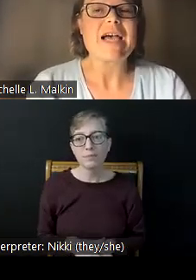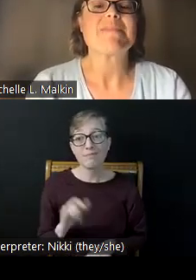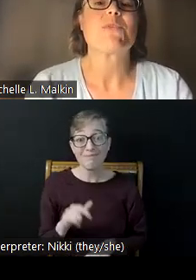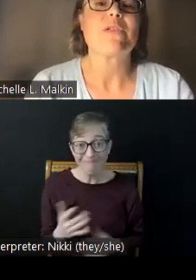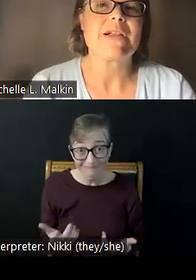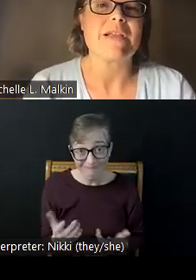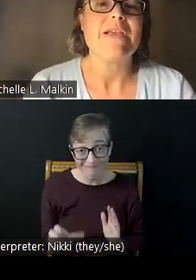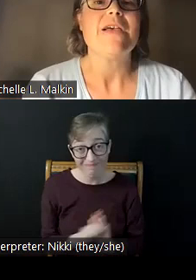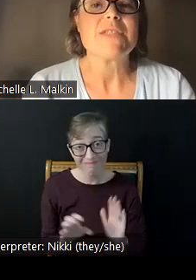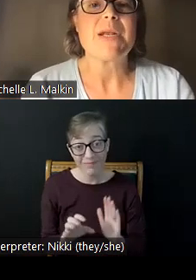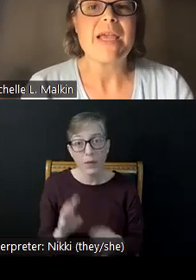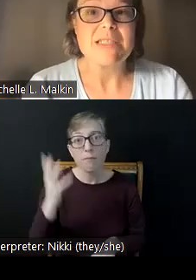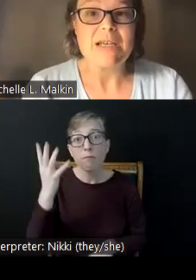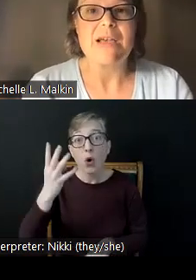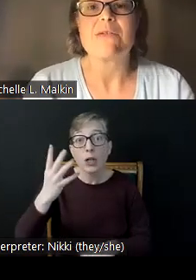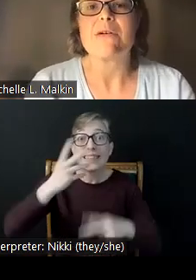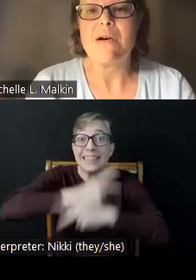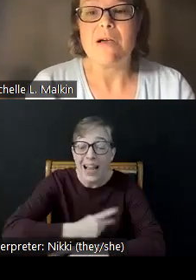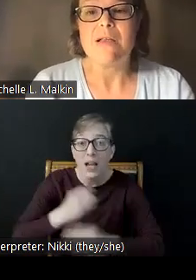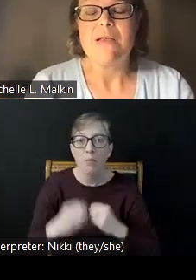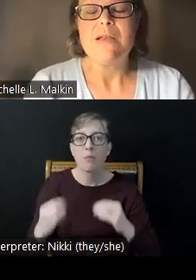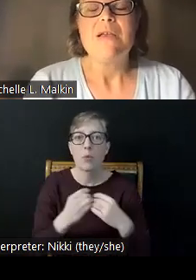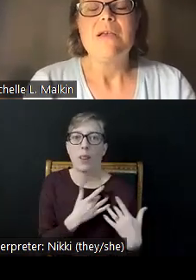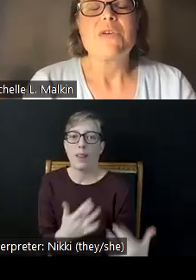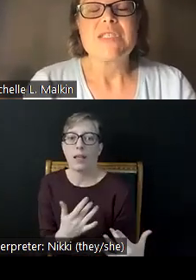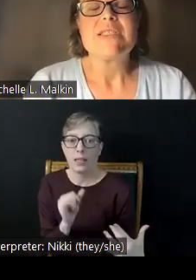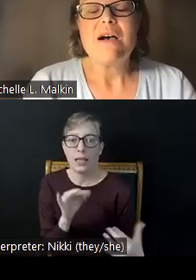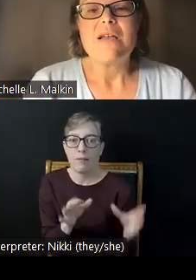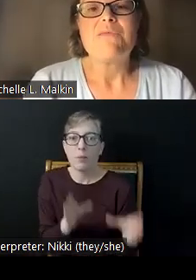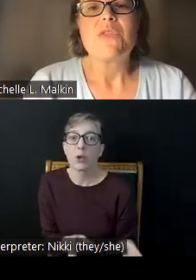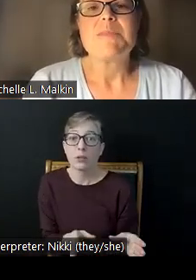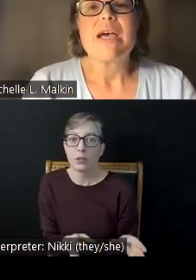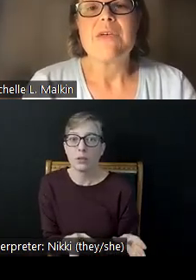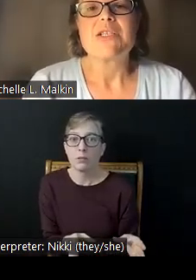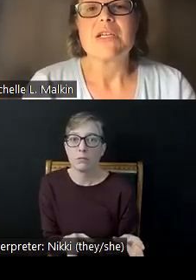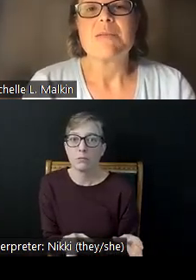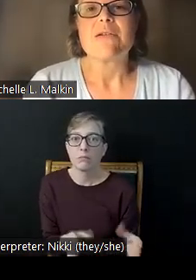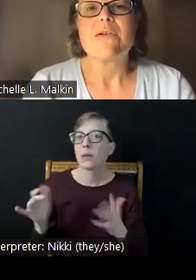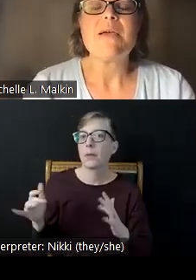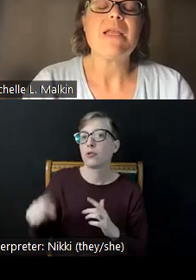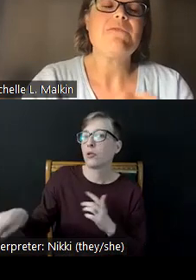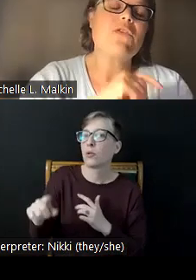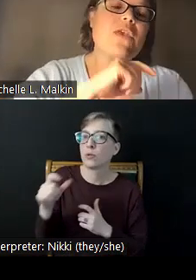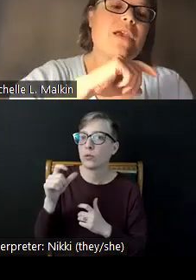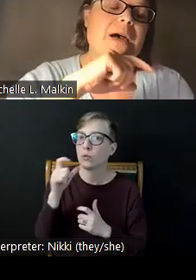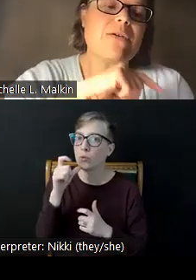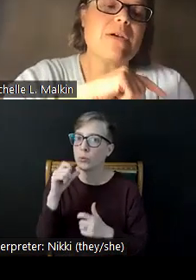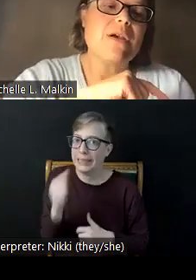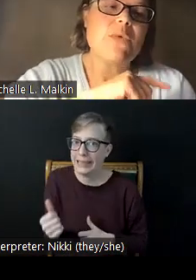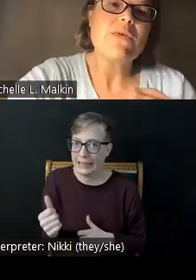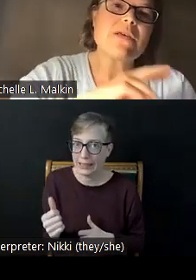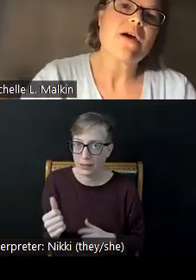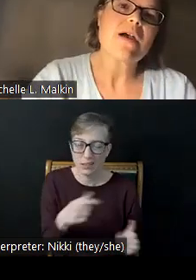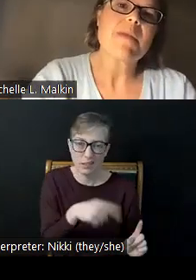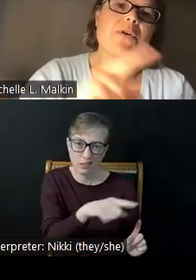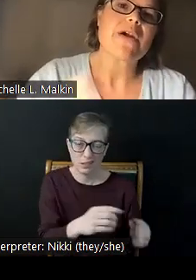4 times more likely if somebody had done that or not versus not for them to have actually committed a crime. And if you think about,